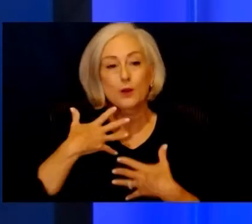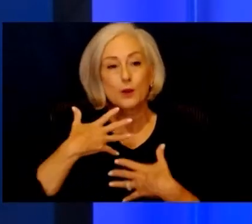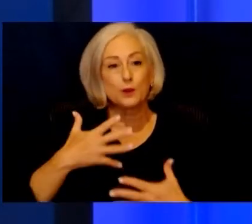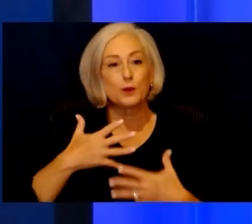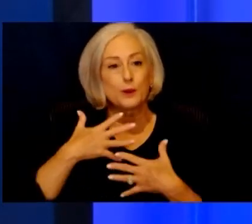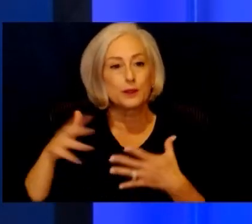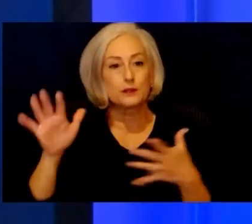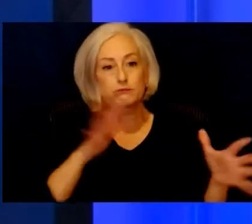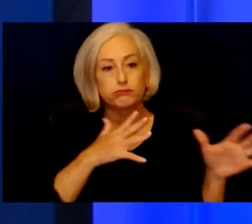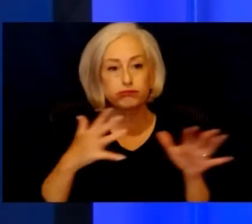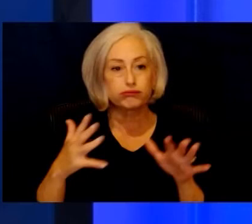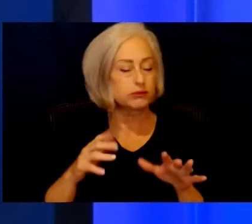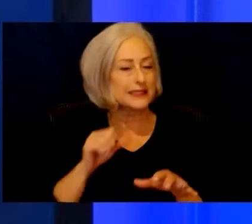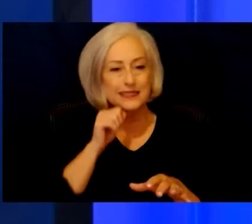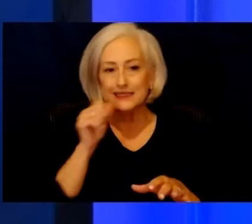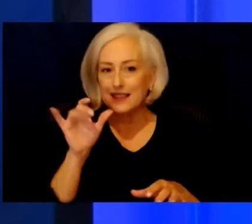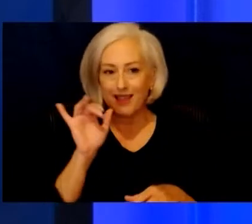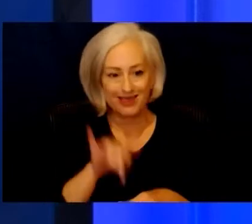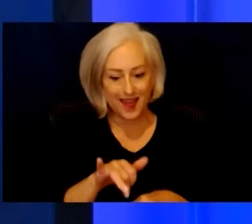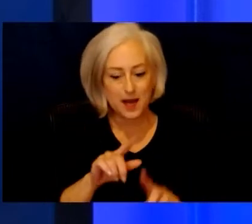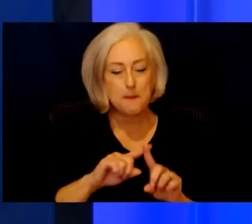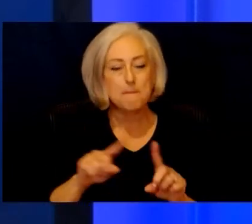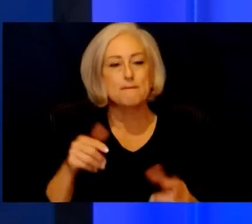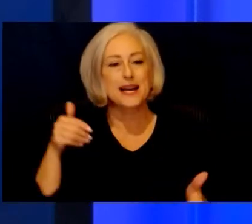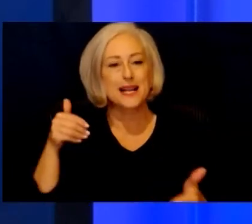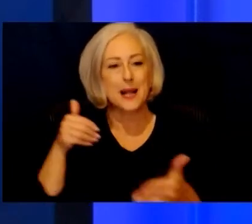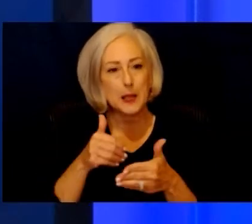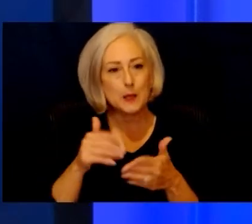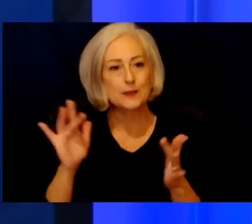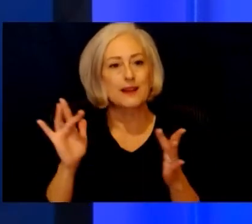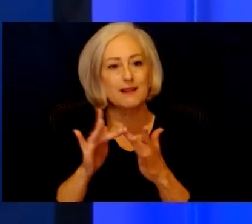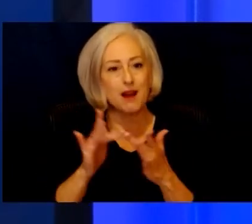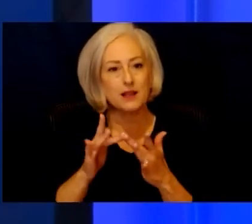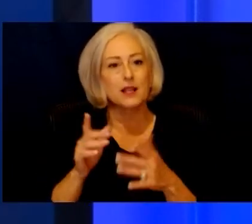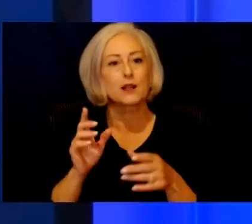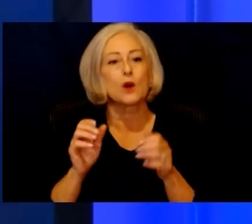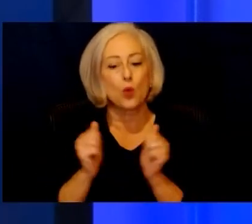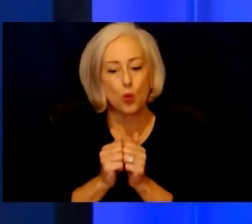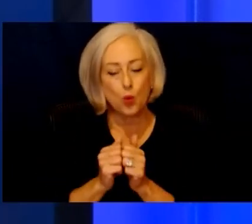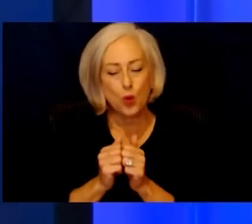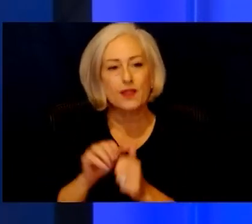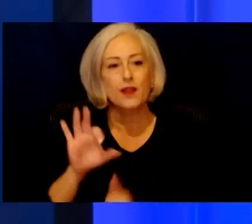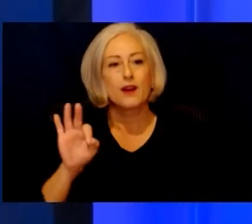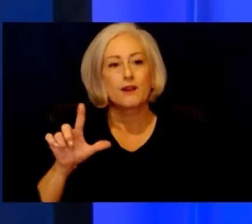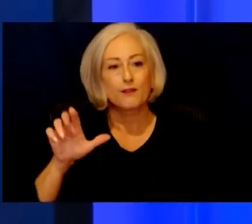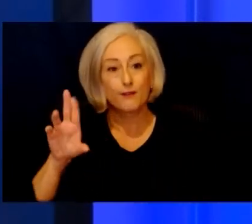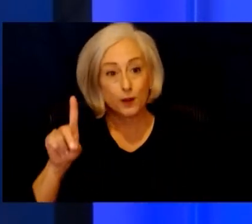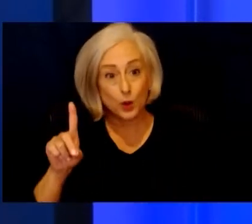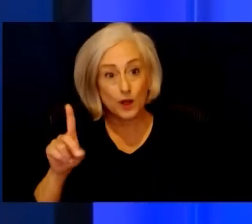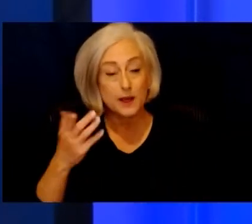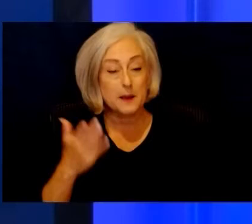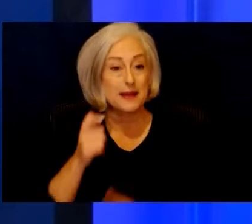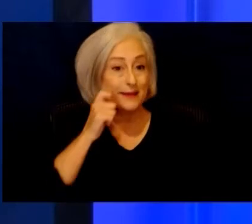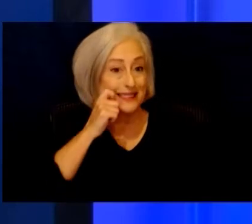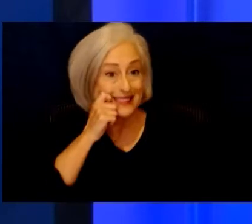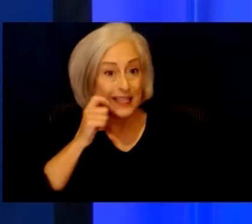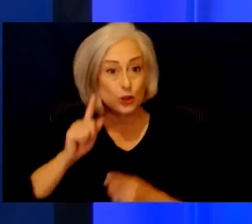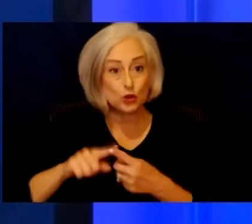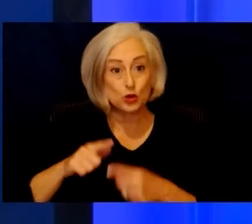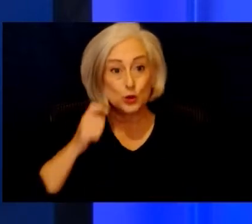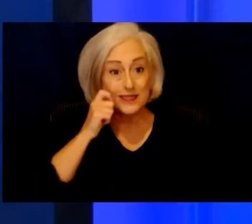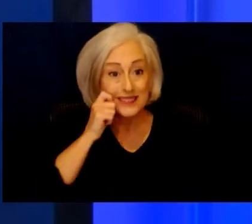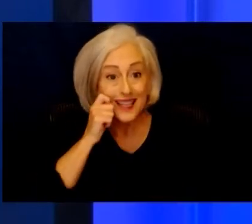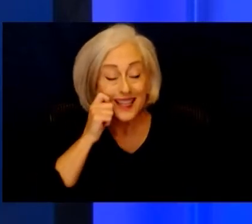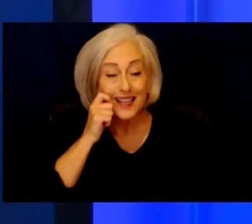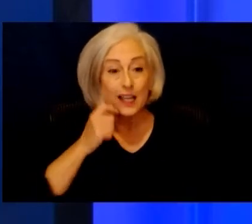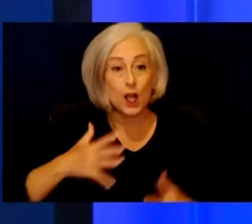here is that close contact with those infected fluids. And that could be skin to skin. Again, that could be clothing, bedding, things